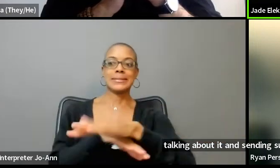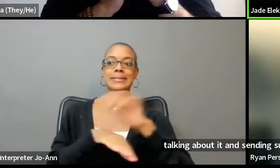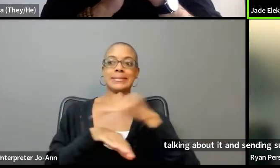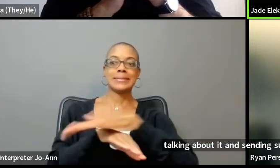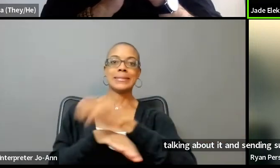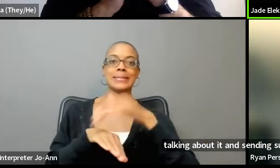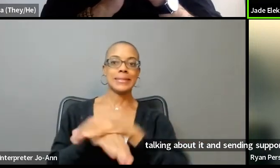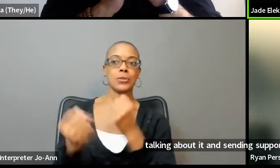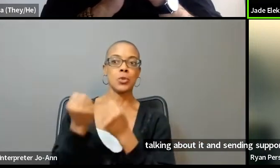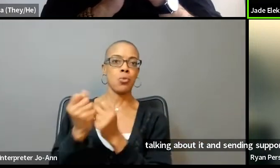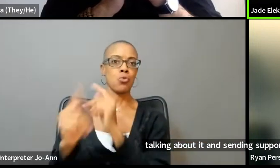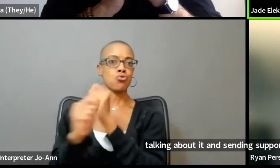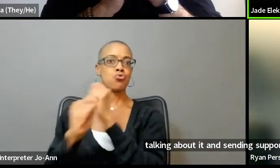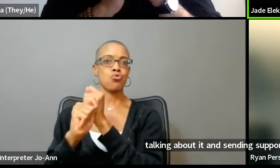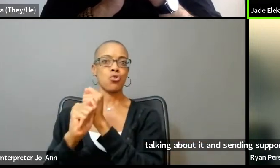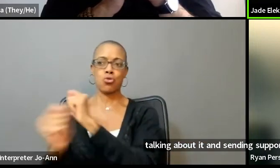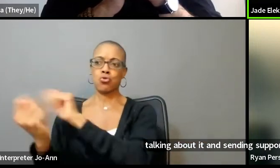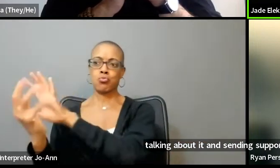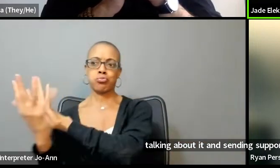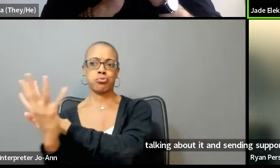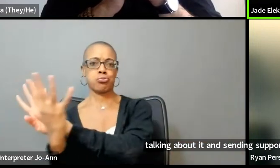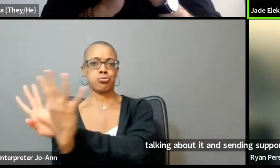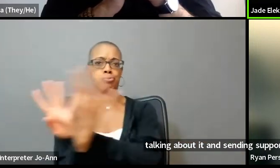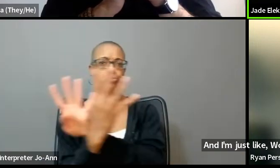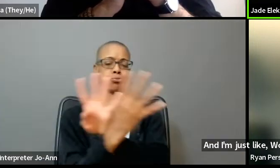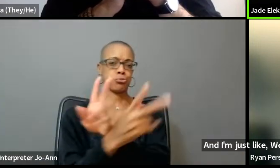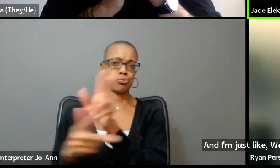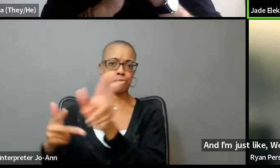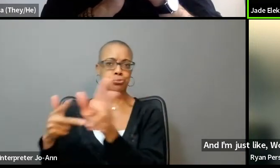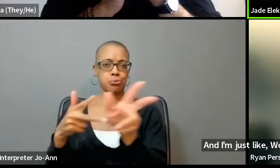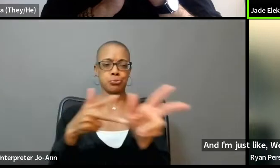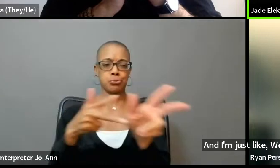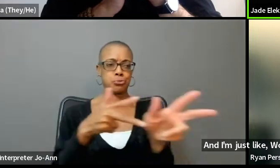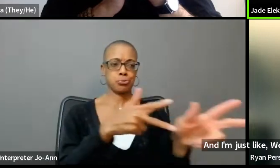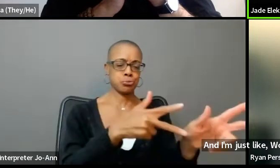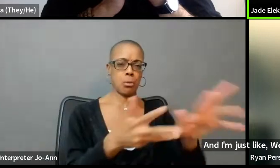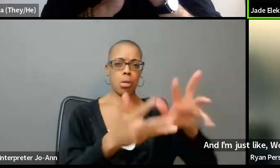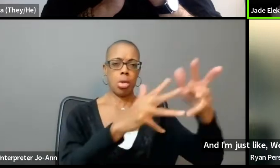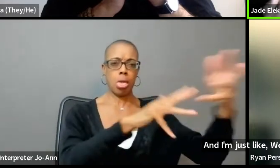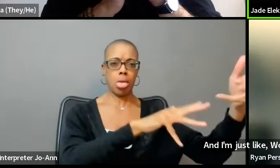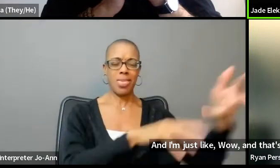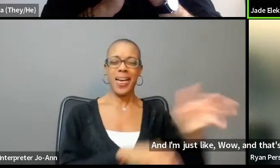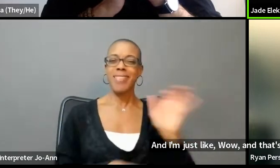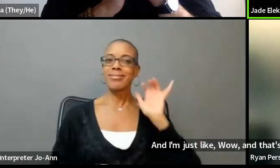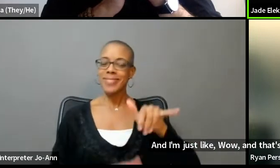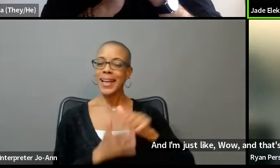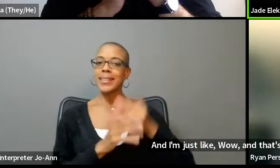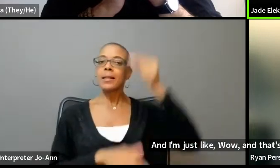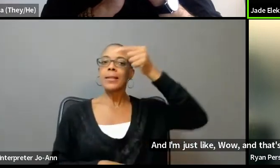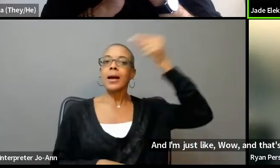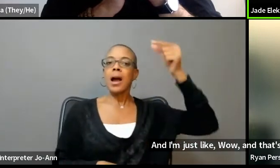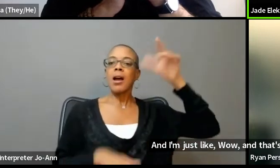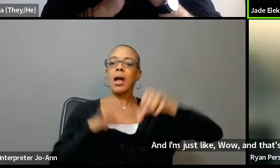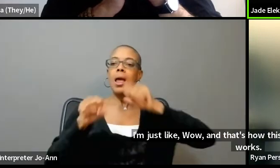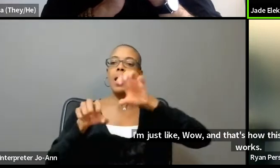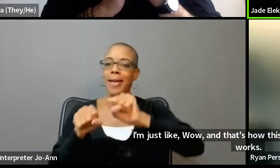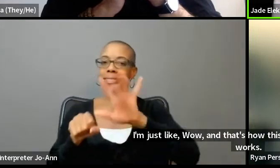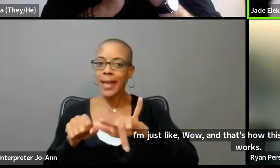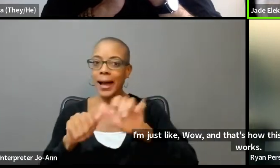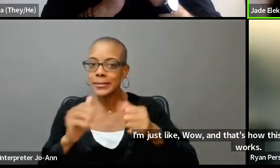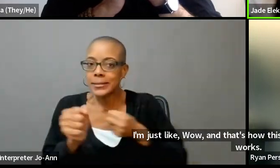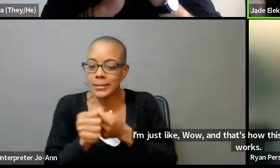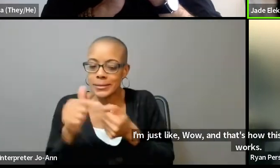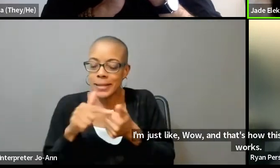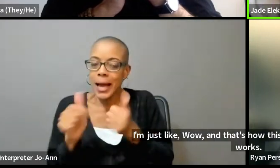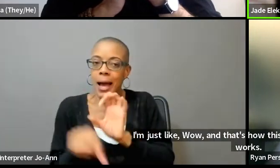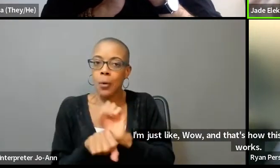like, wow. And that's how this whole fascism thing works, is that like, okay, so we see